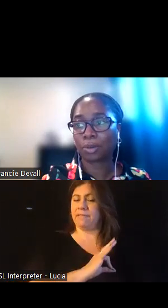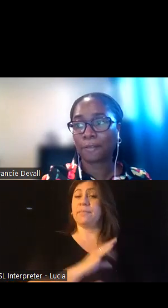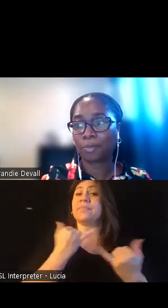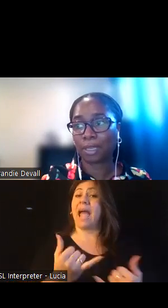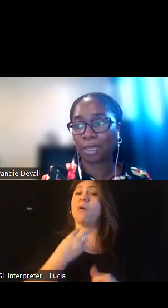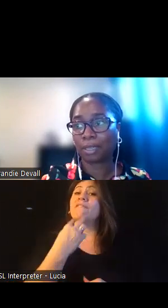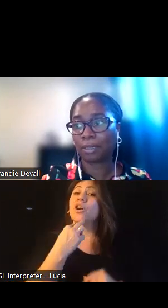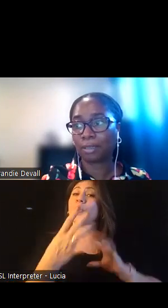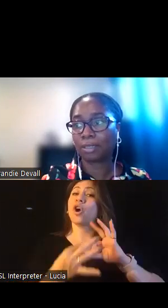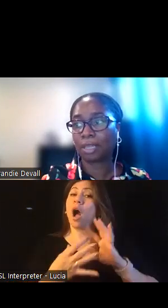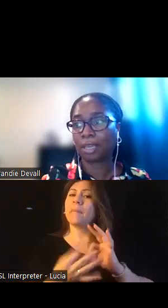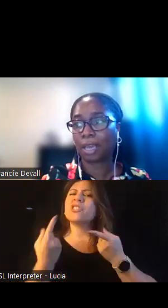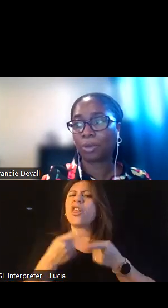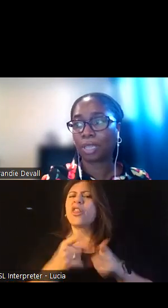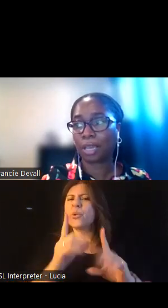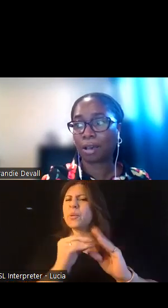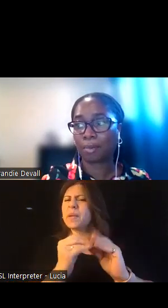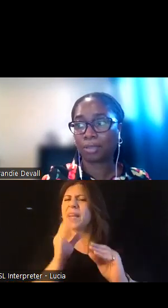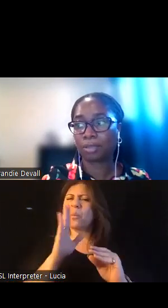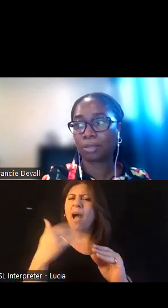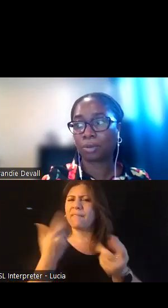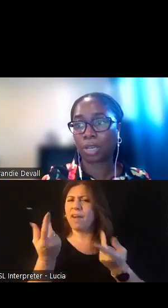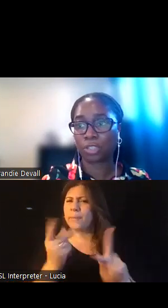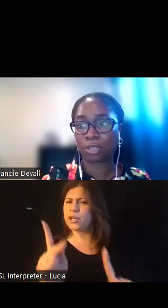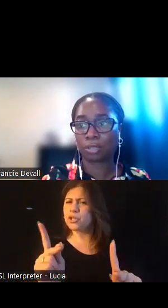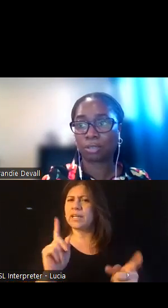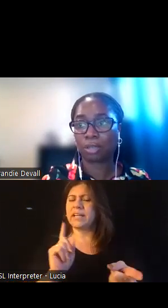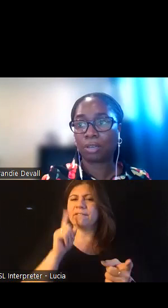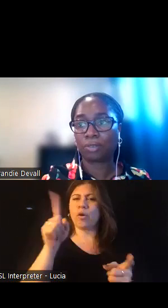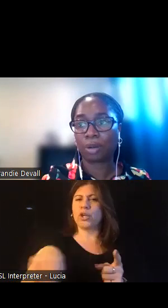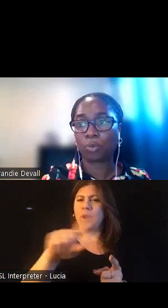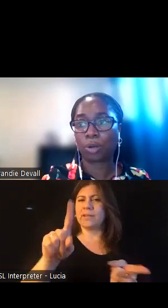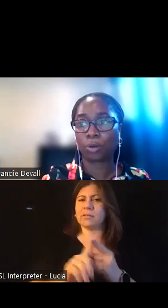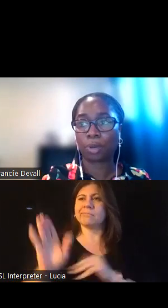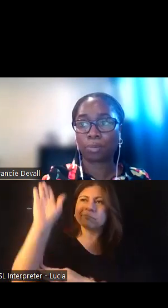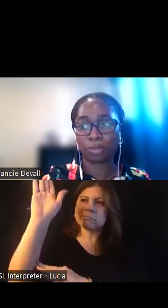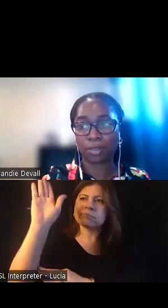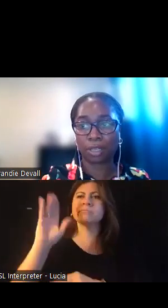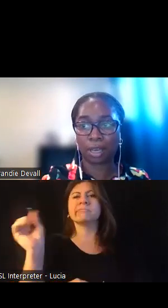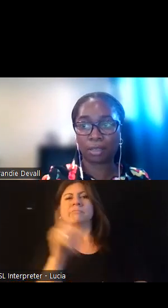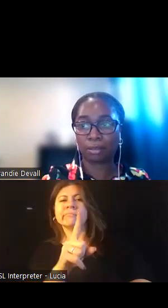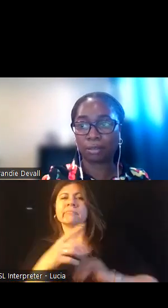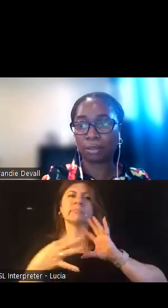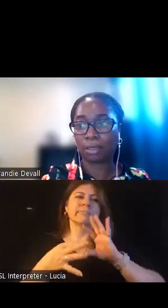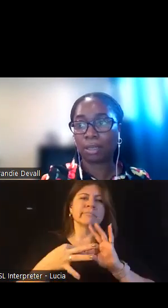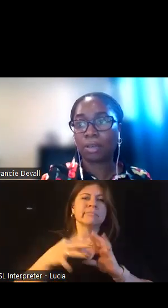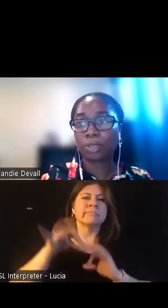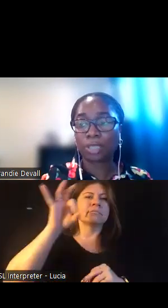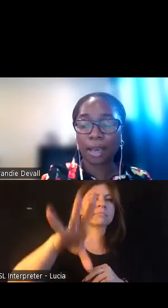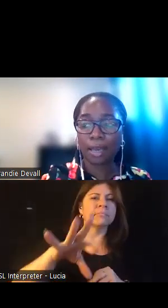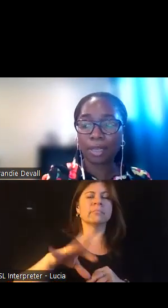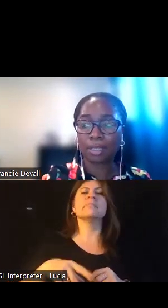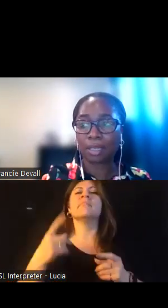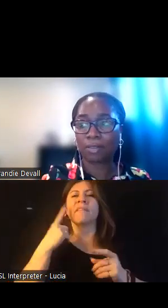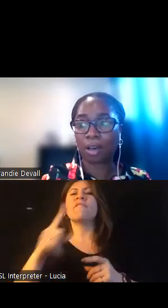points throughout the meeting, CDA will take comments or questions from work group members in the line.